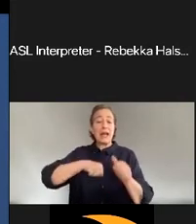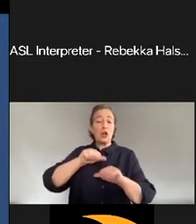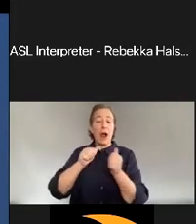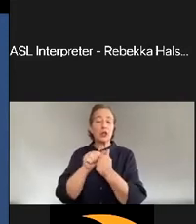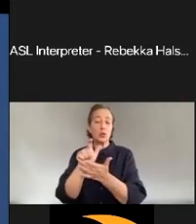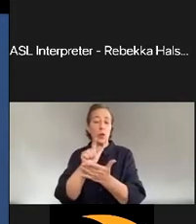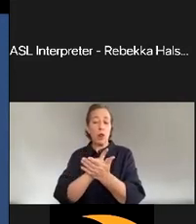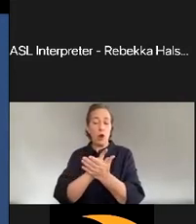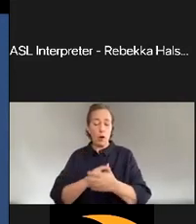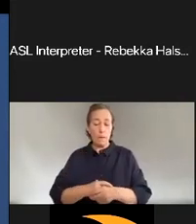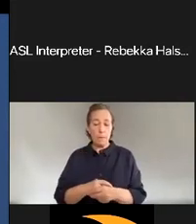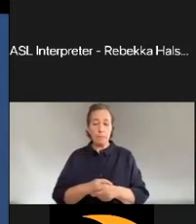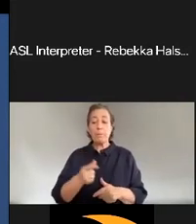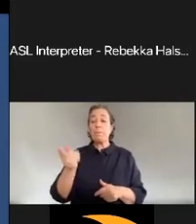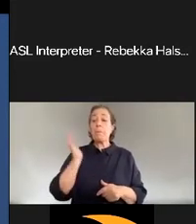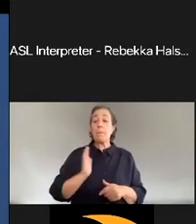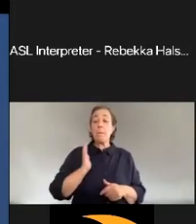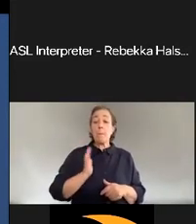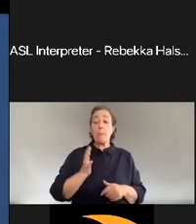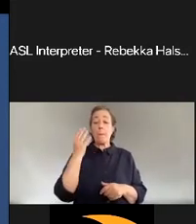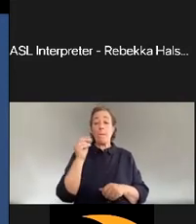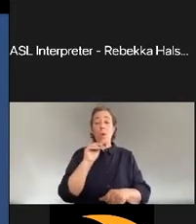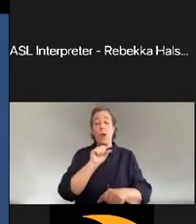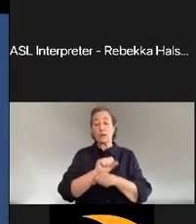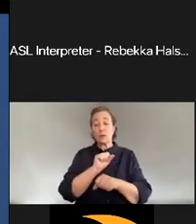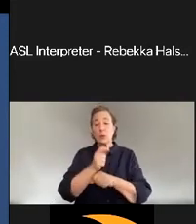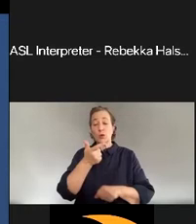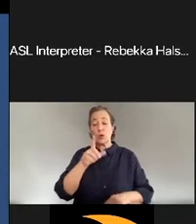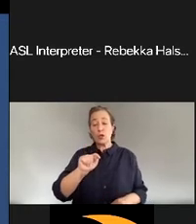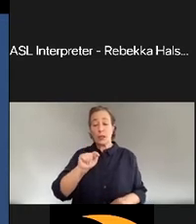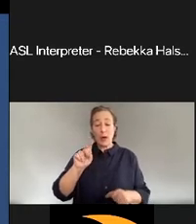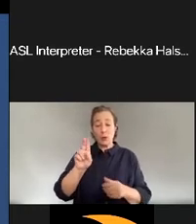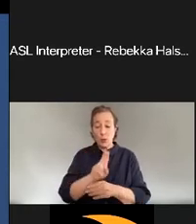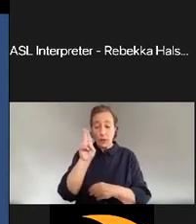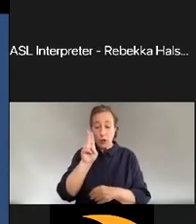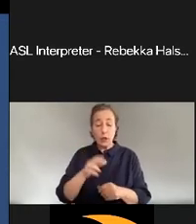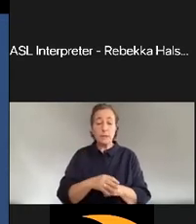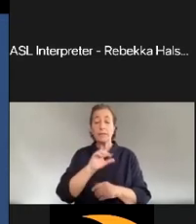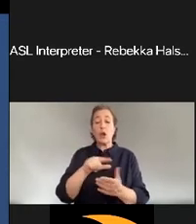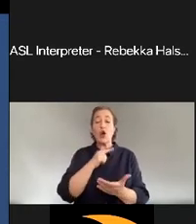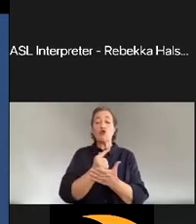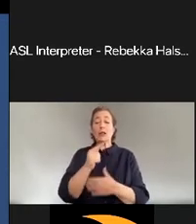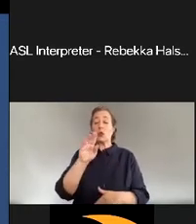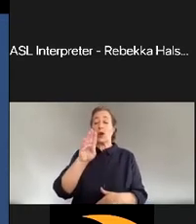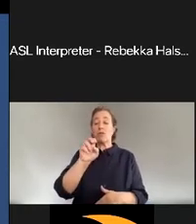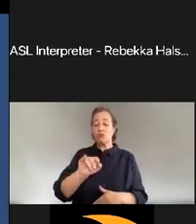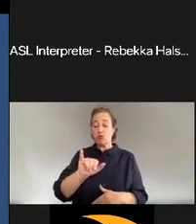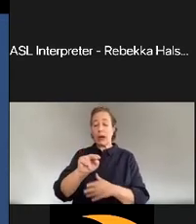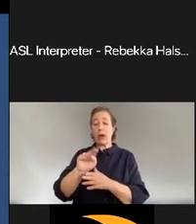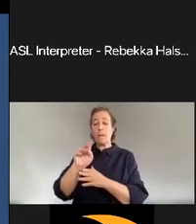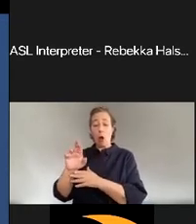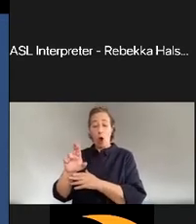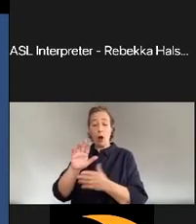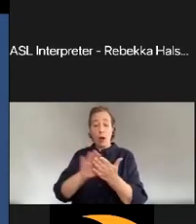Catherine is a former Georgetown University Women's Law and Public Policy Fellow, a graduate of Bryn Mawr College and the